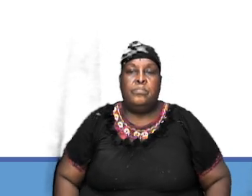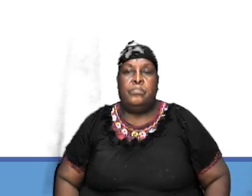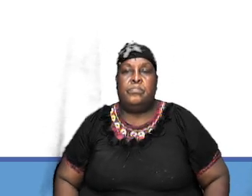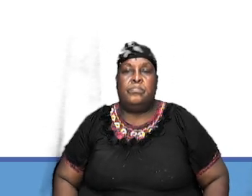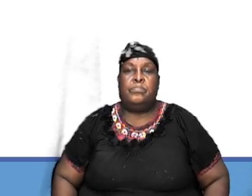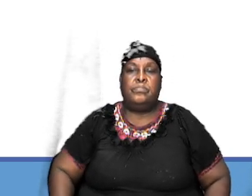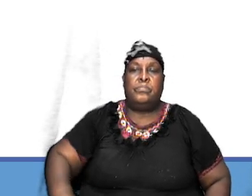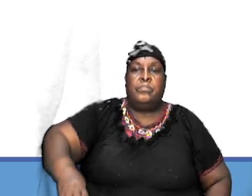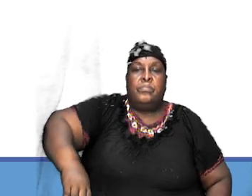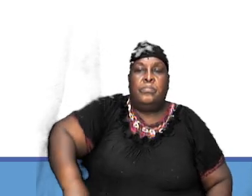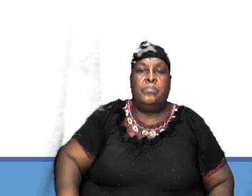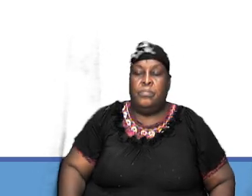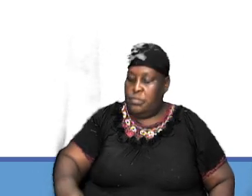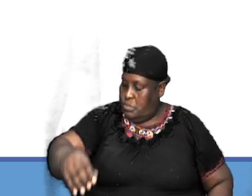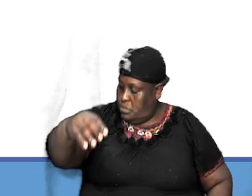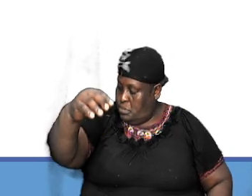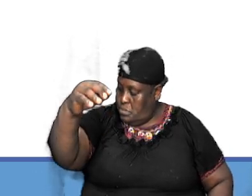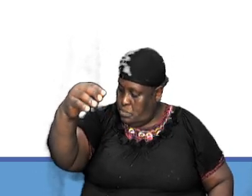Next slide.